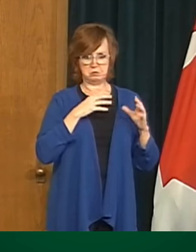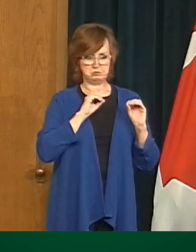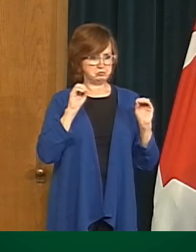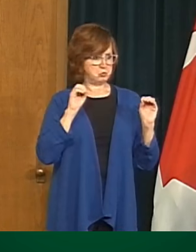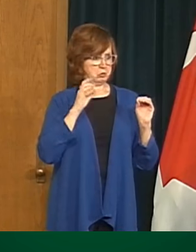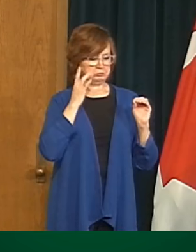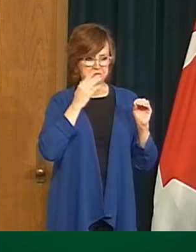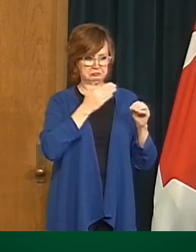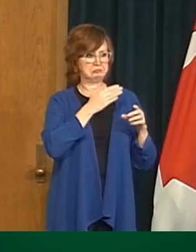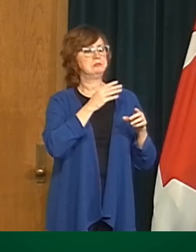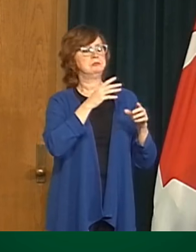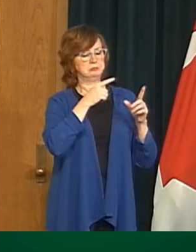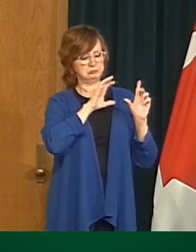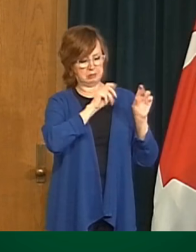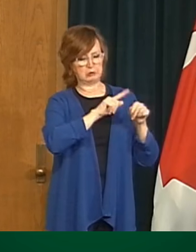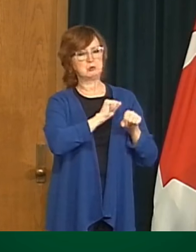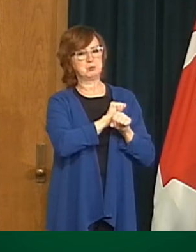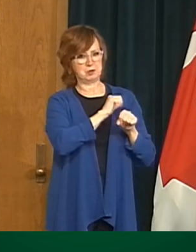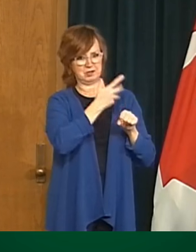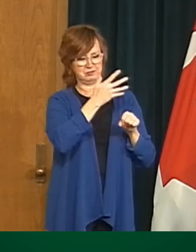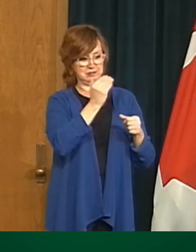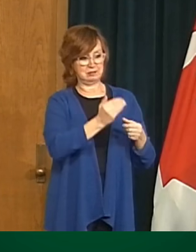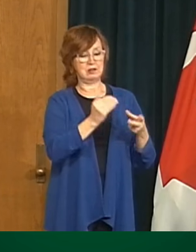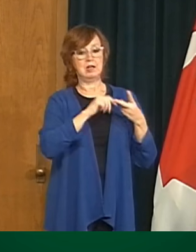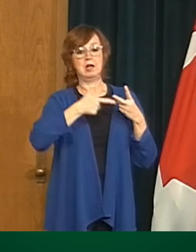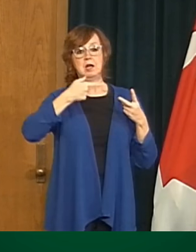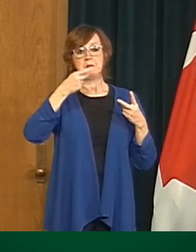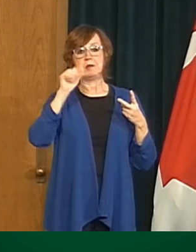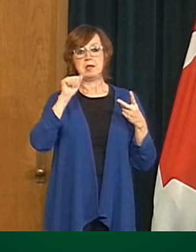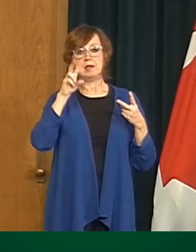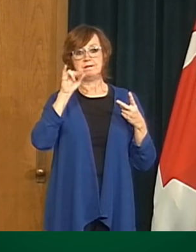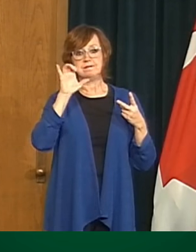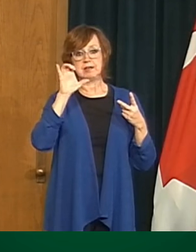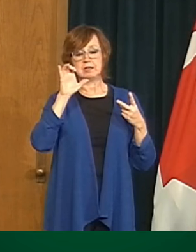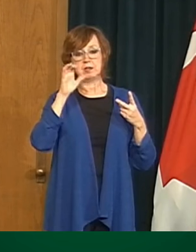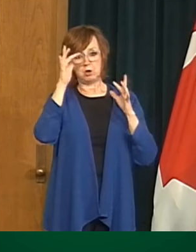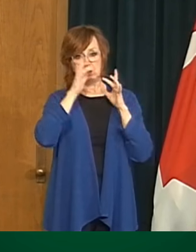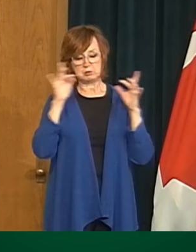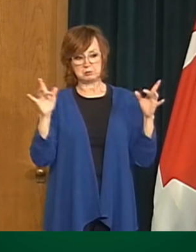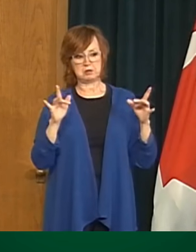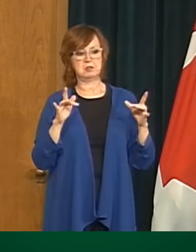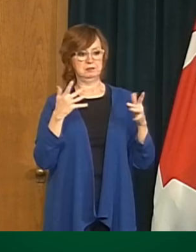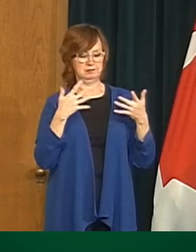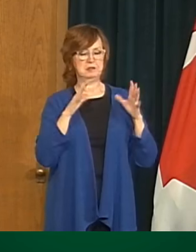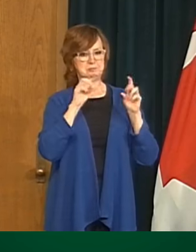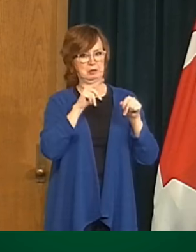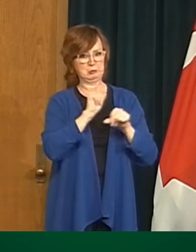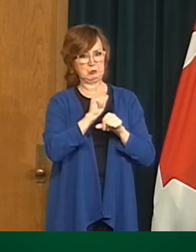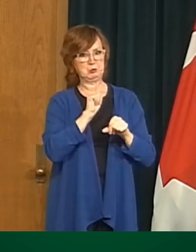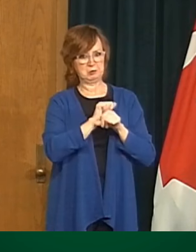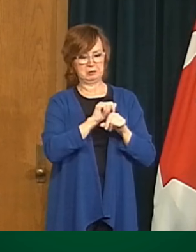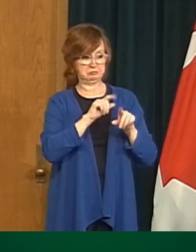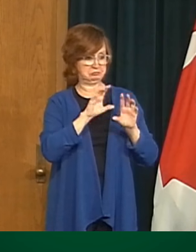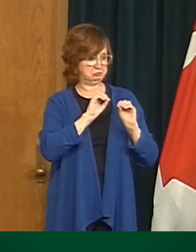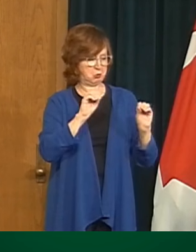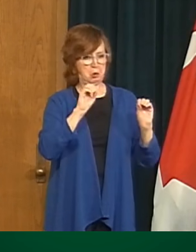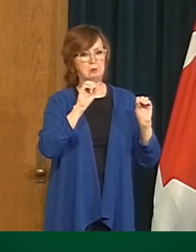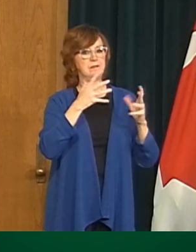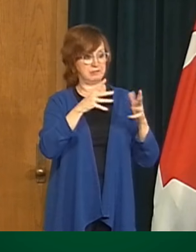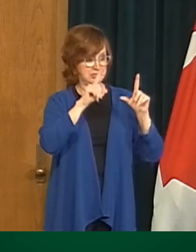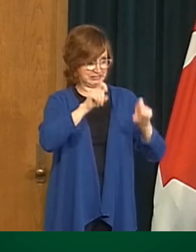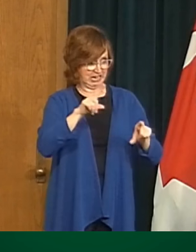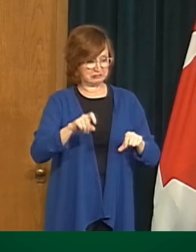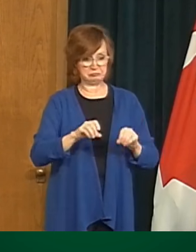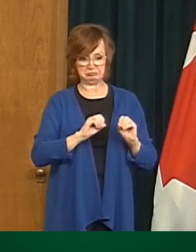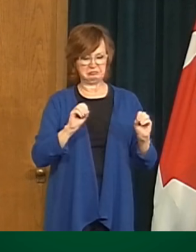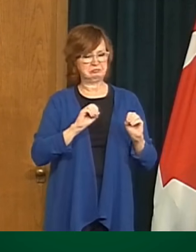PA Vic with no new cases, and as well as staff that were determined to be close contacts and been tested. I believe